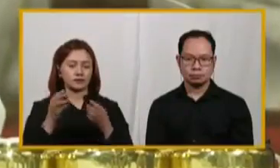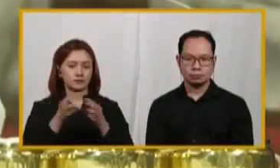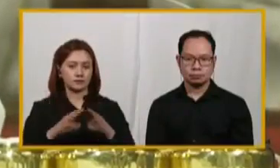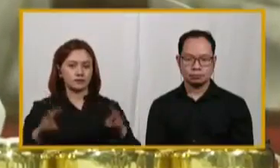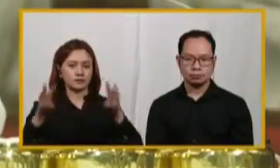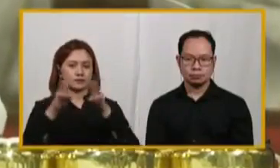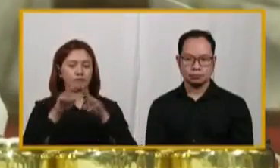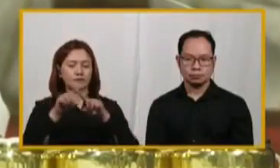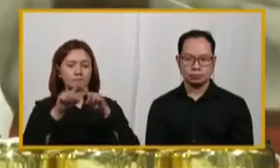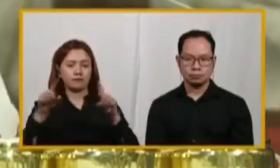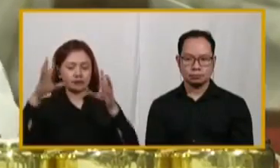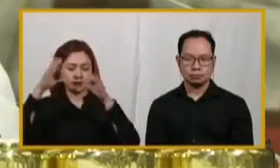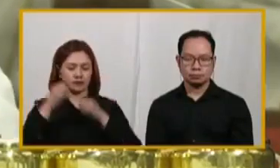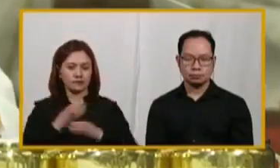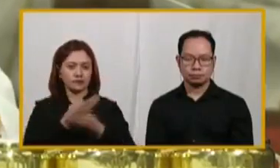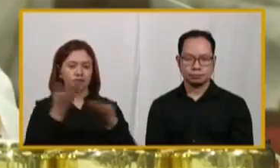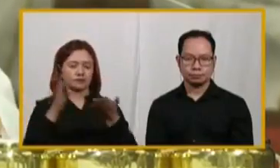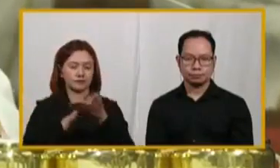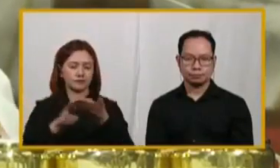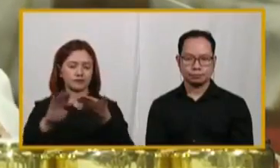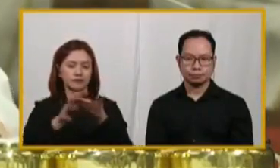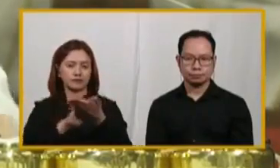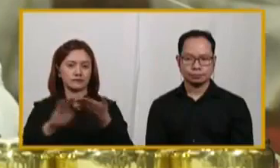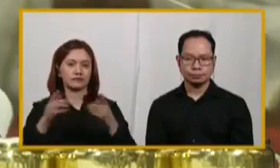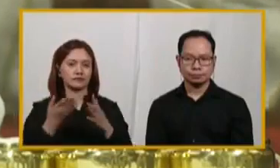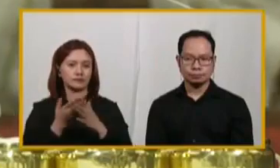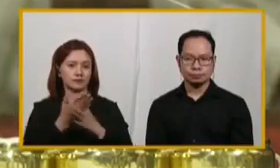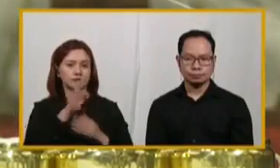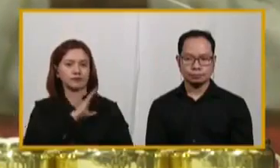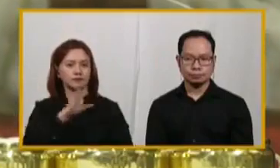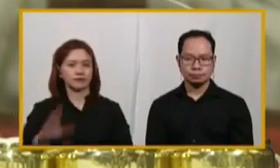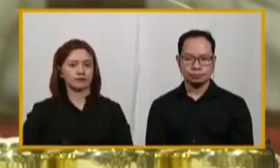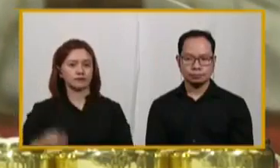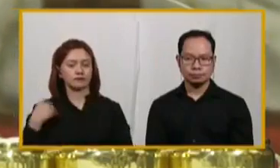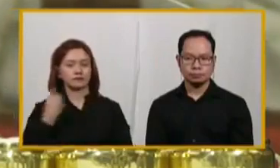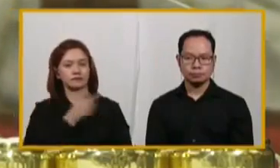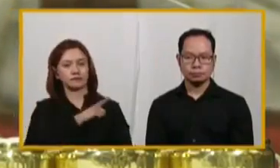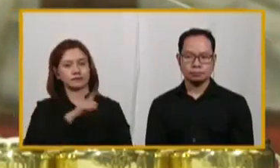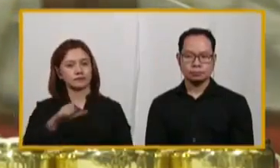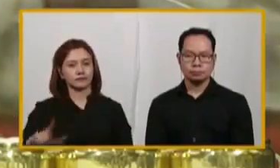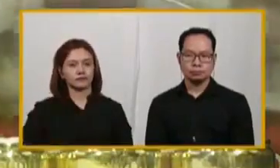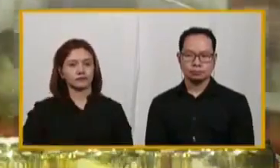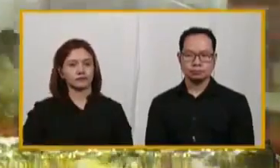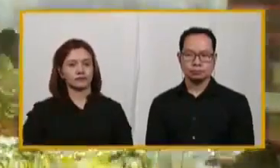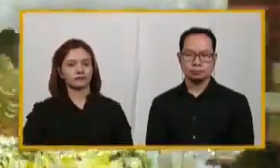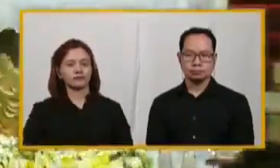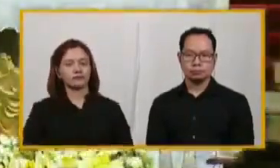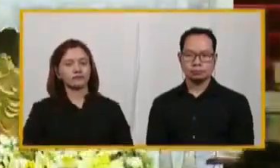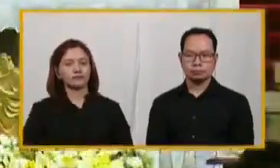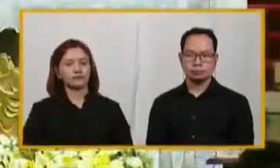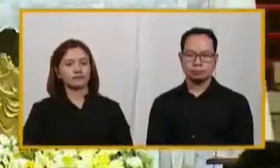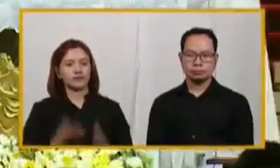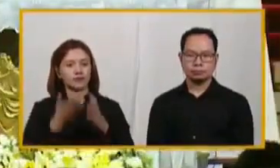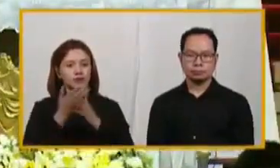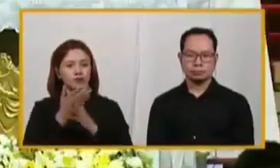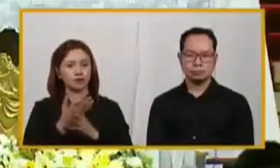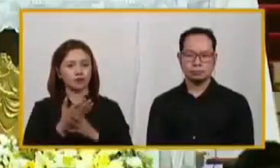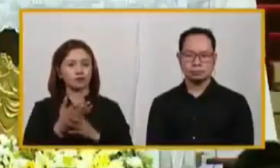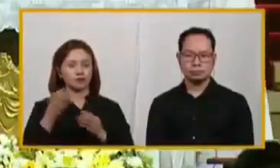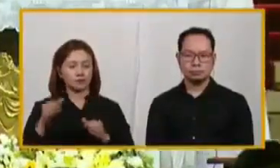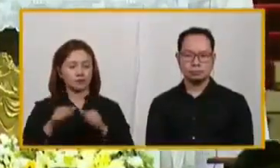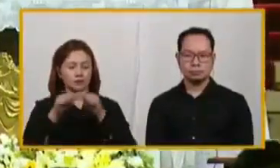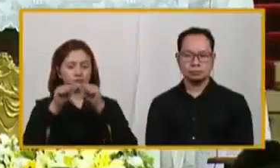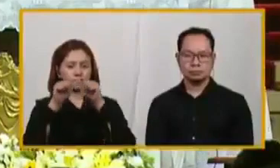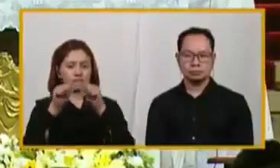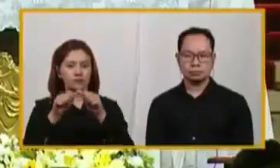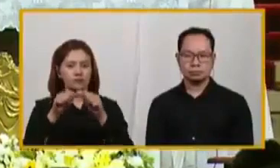us your pardon, through Christ our Lord. Through whom you continue to make all